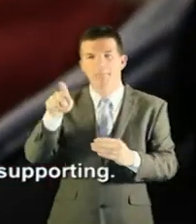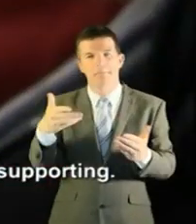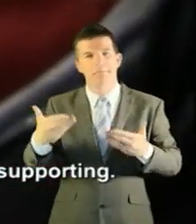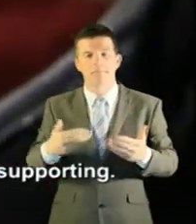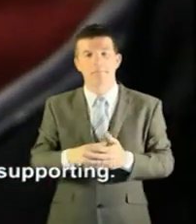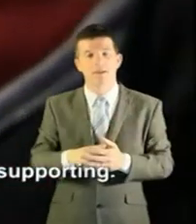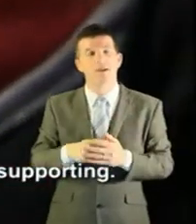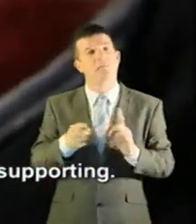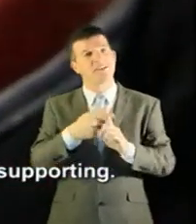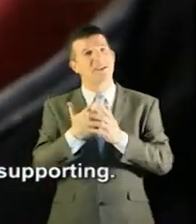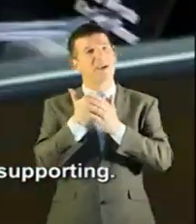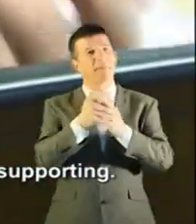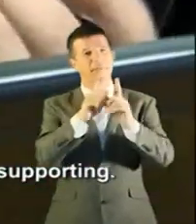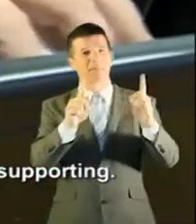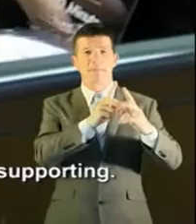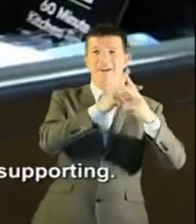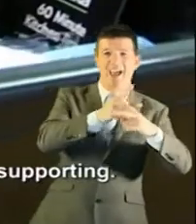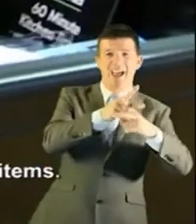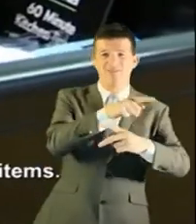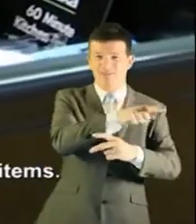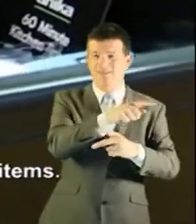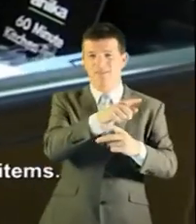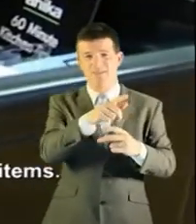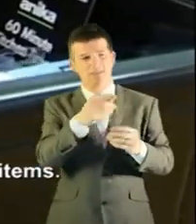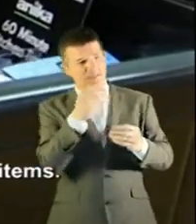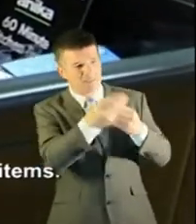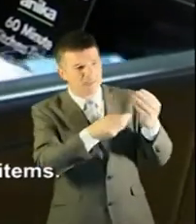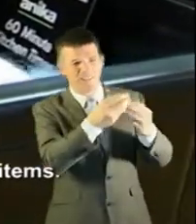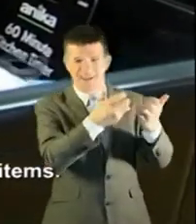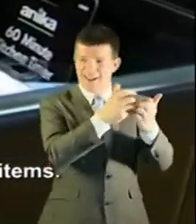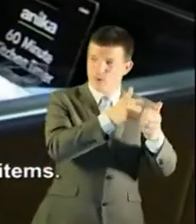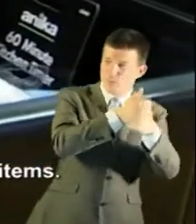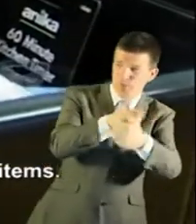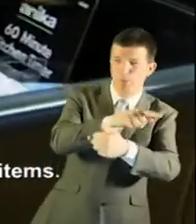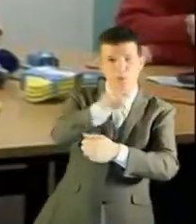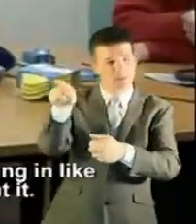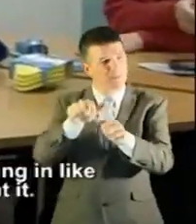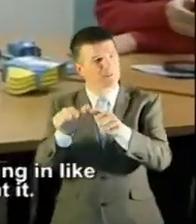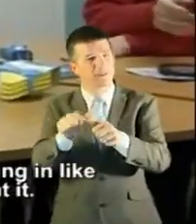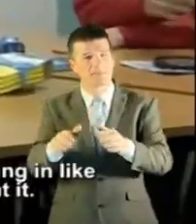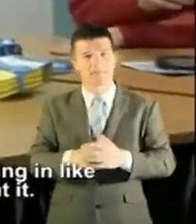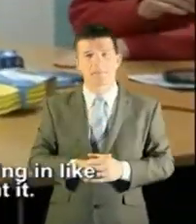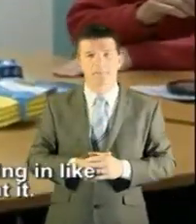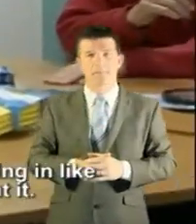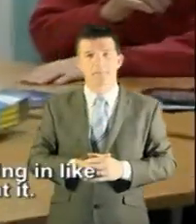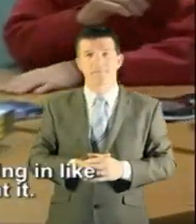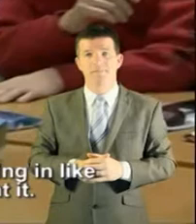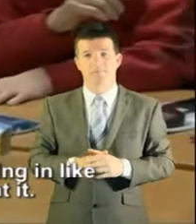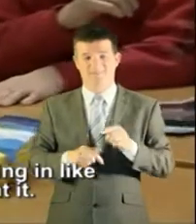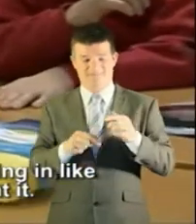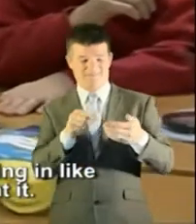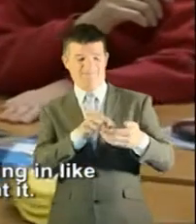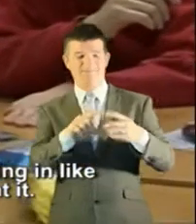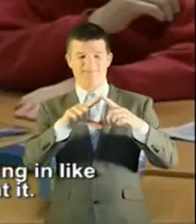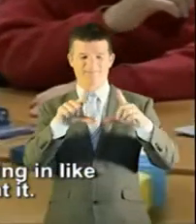you can support the person you're supporting and get support yourself from simple everyday items. This was the countdown timer, so